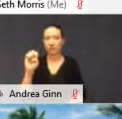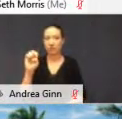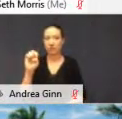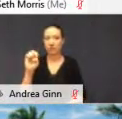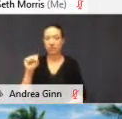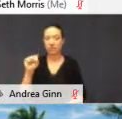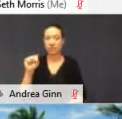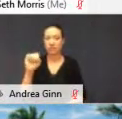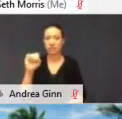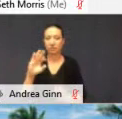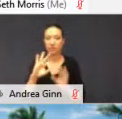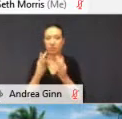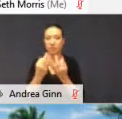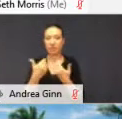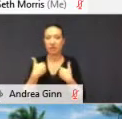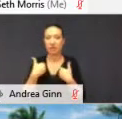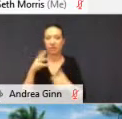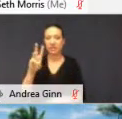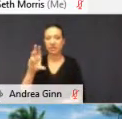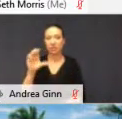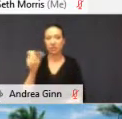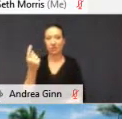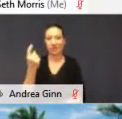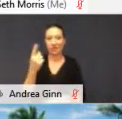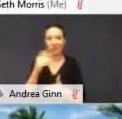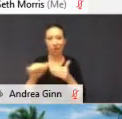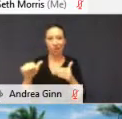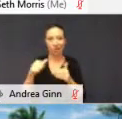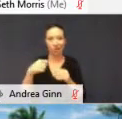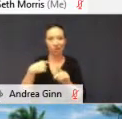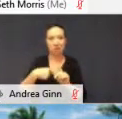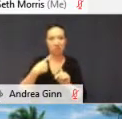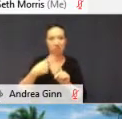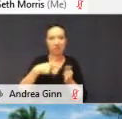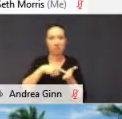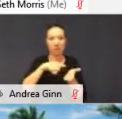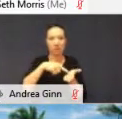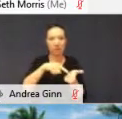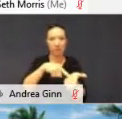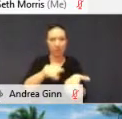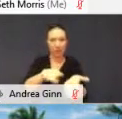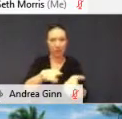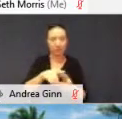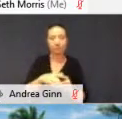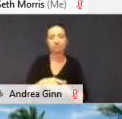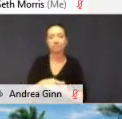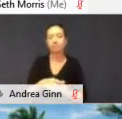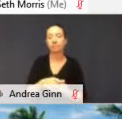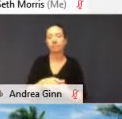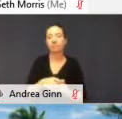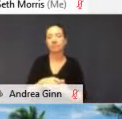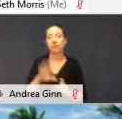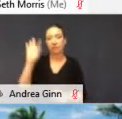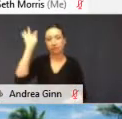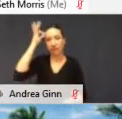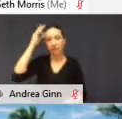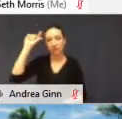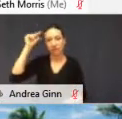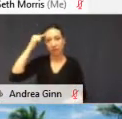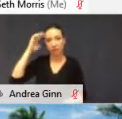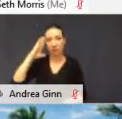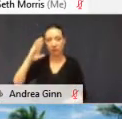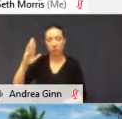a $611 premium in total. The federal government would pay